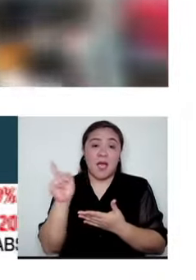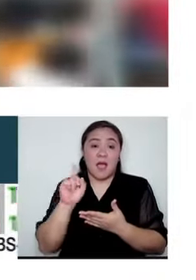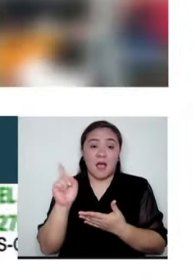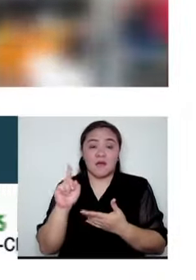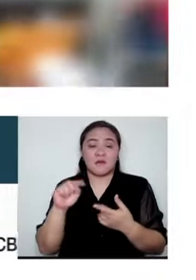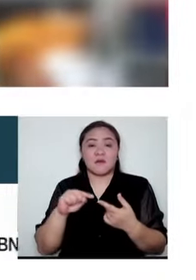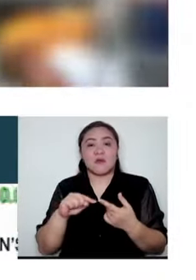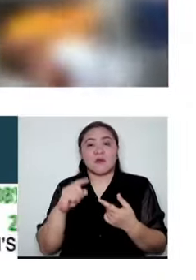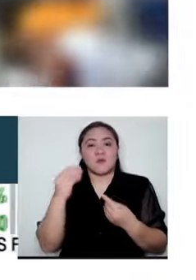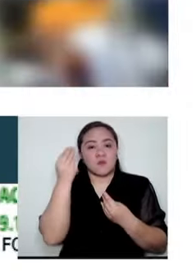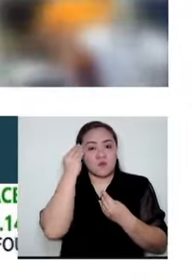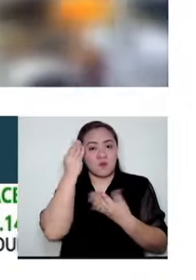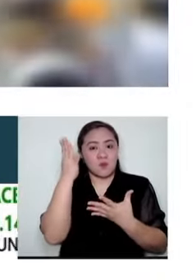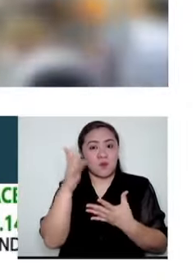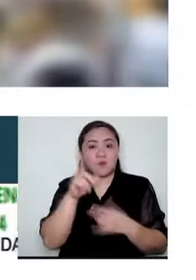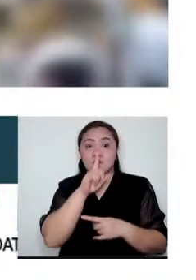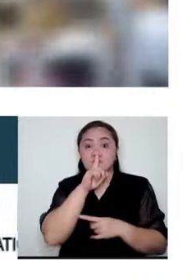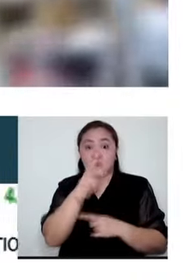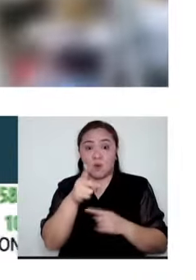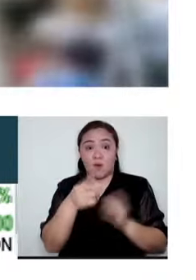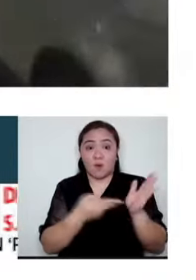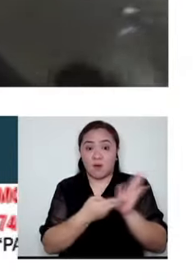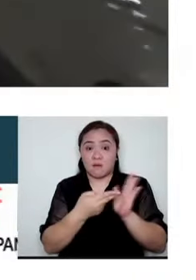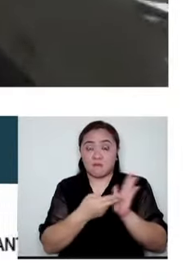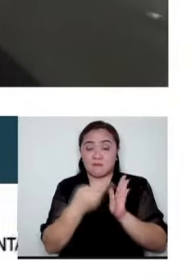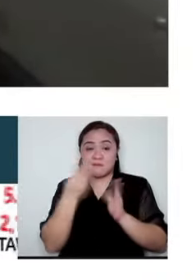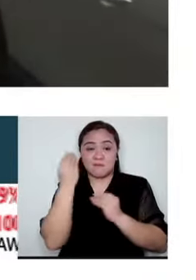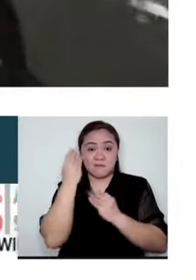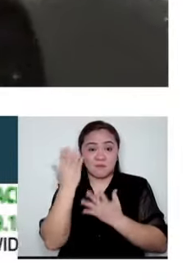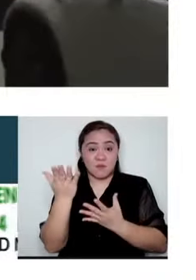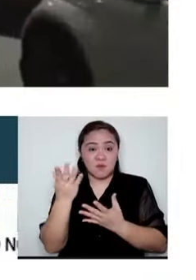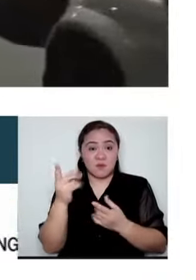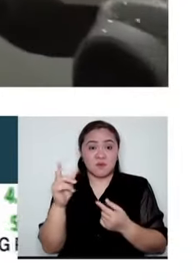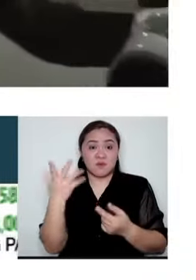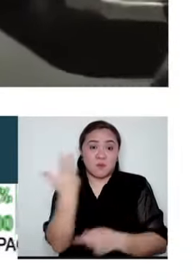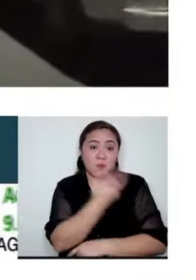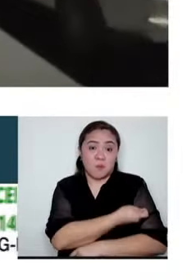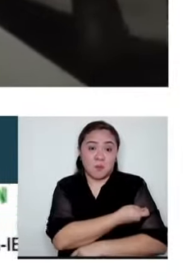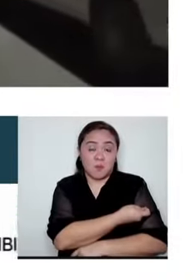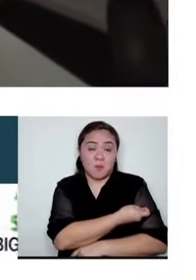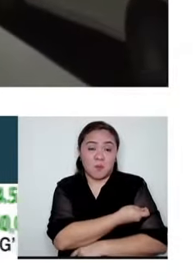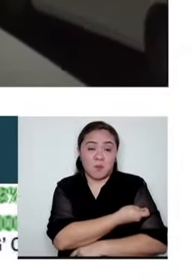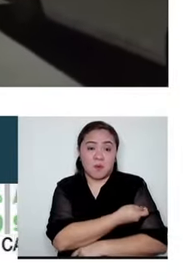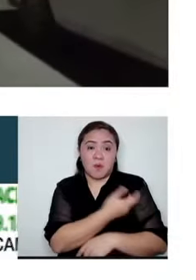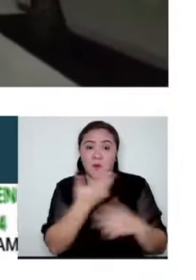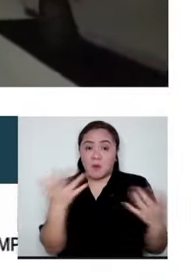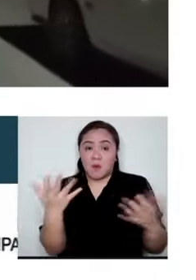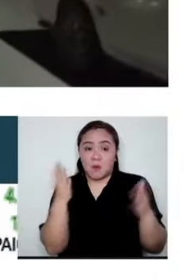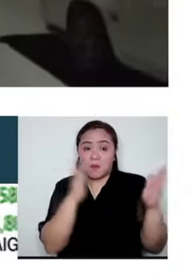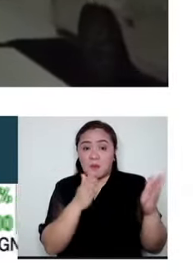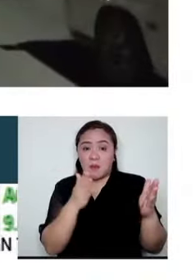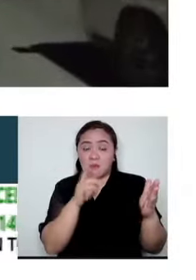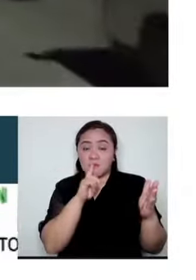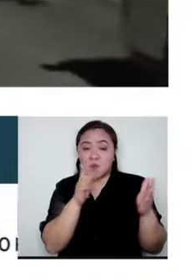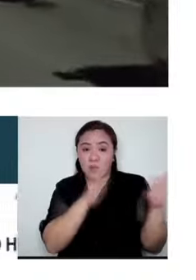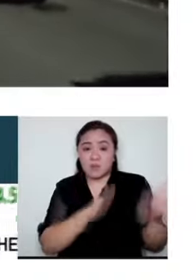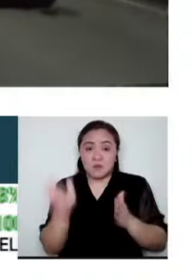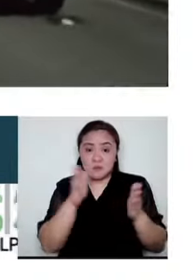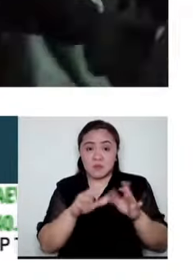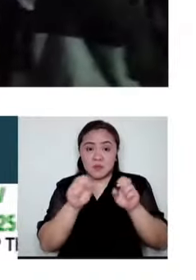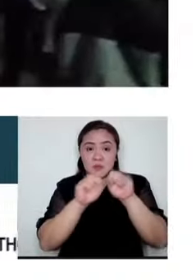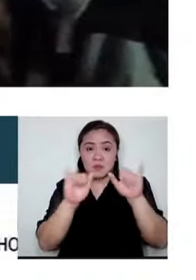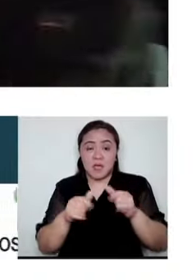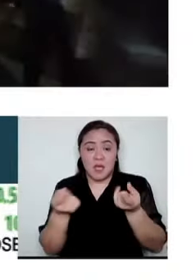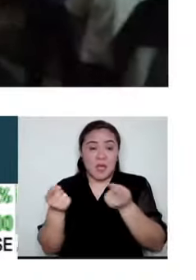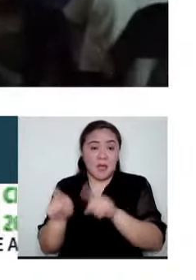credible information dissemination on how the jobs can be done systematically led